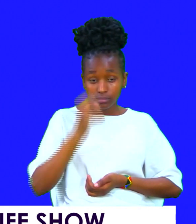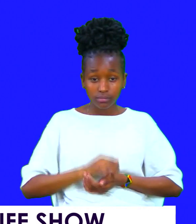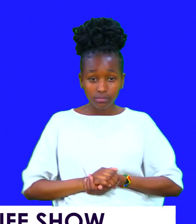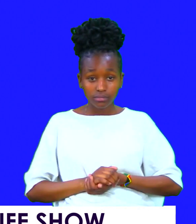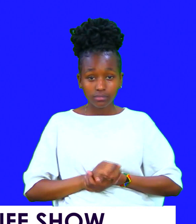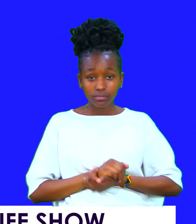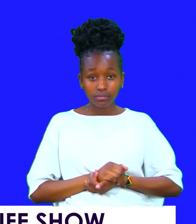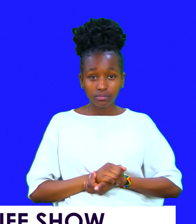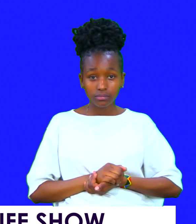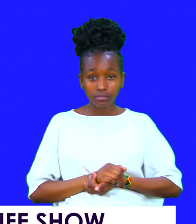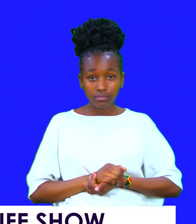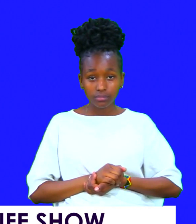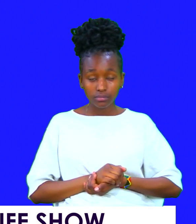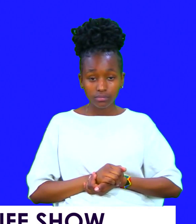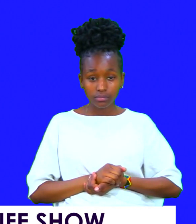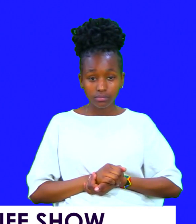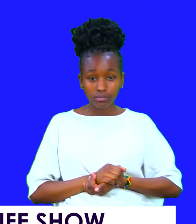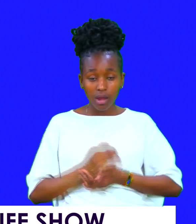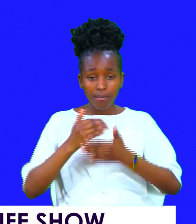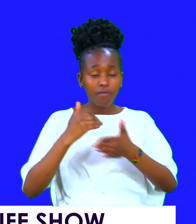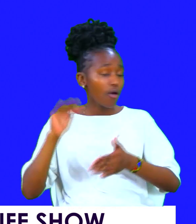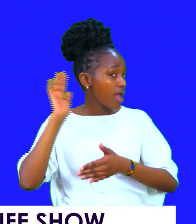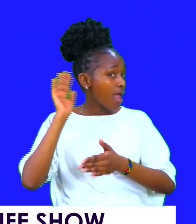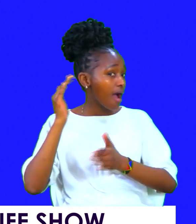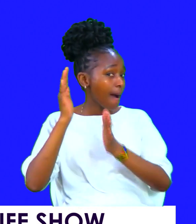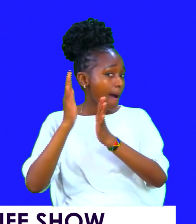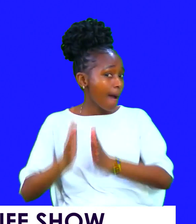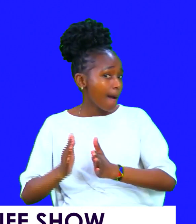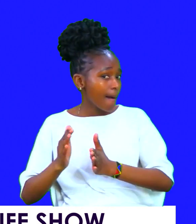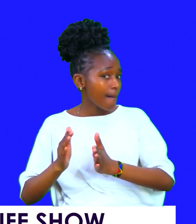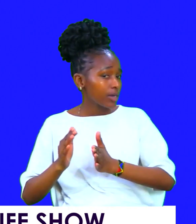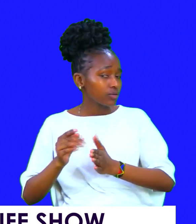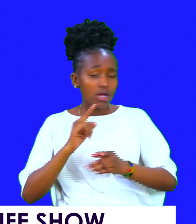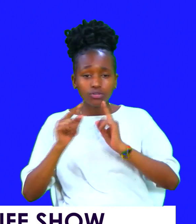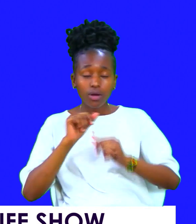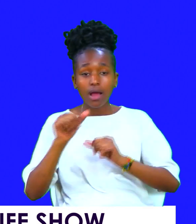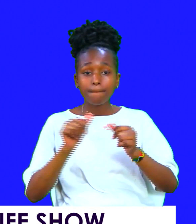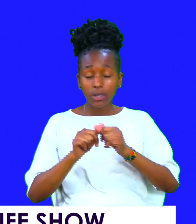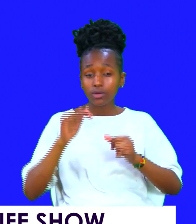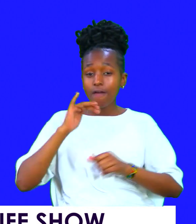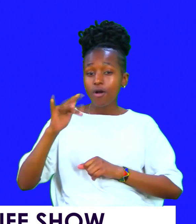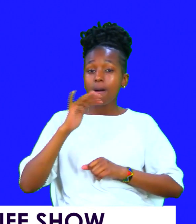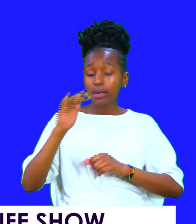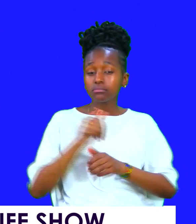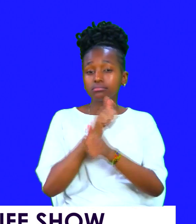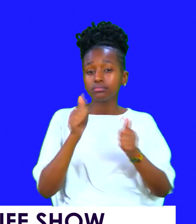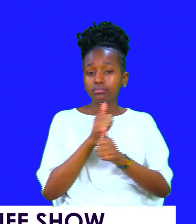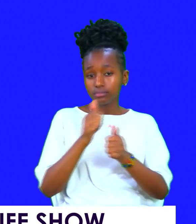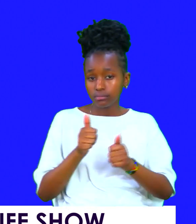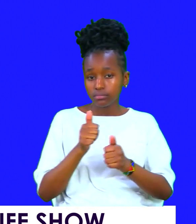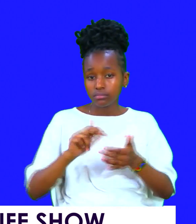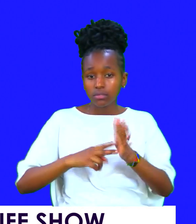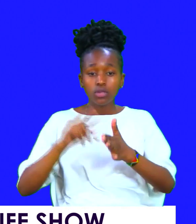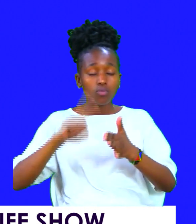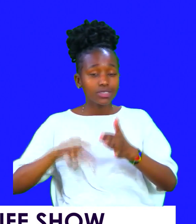anyway, I had someone talking of sanitation, verbal sanitation. This is time for you to focus on the